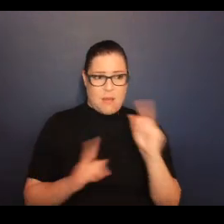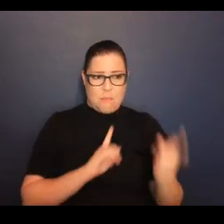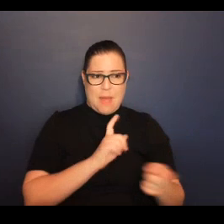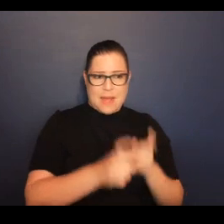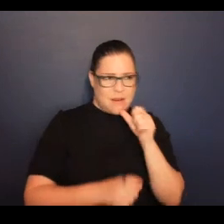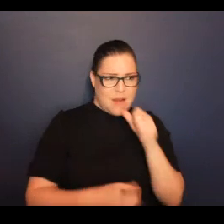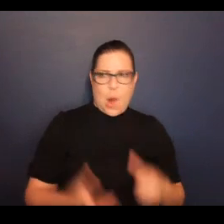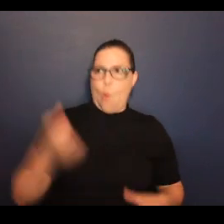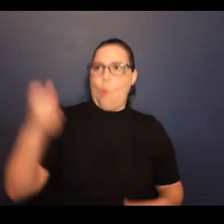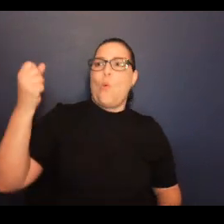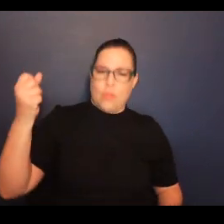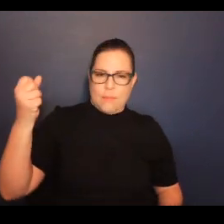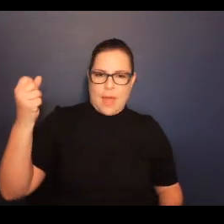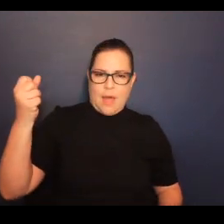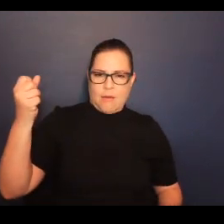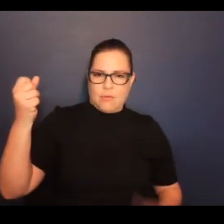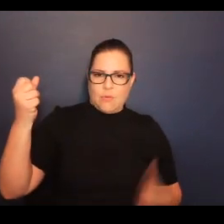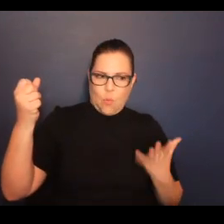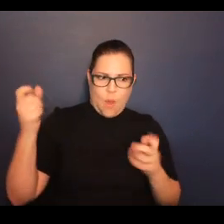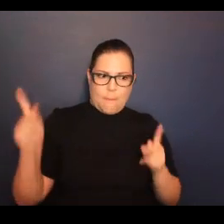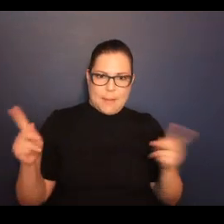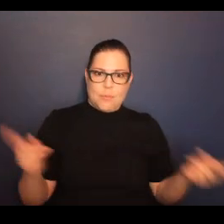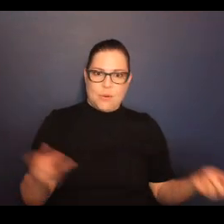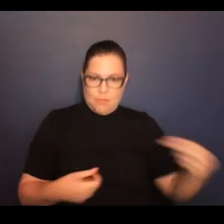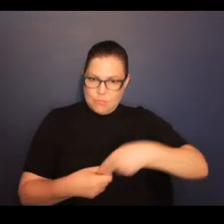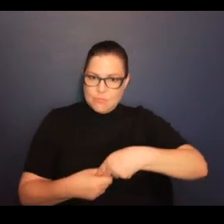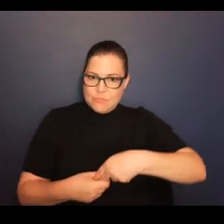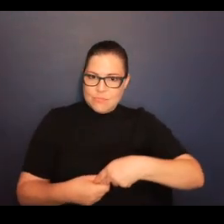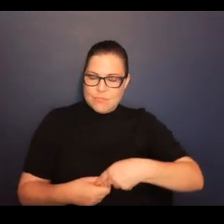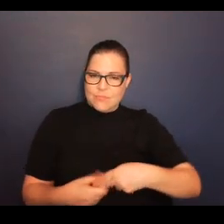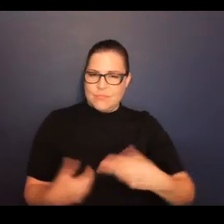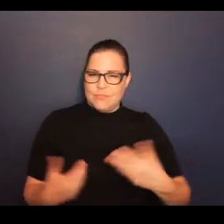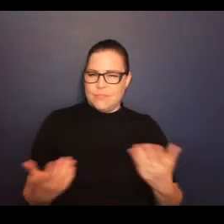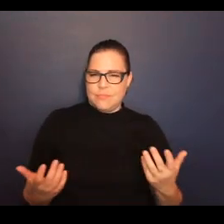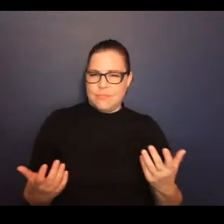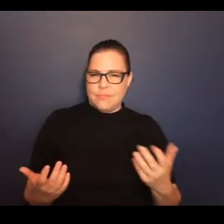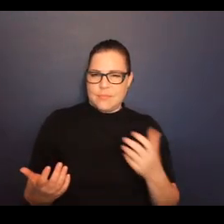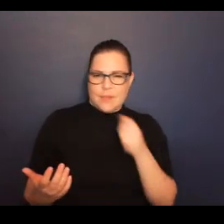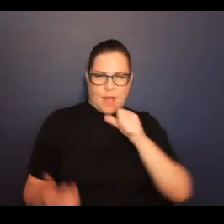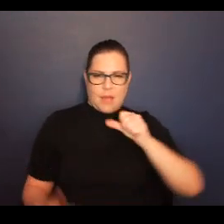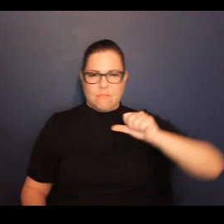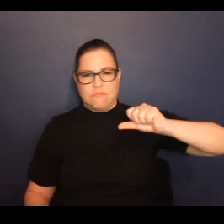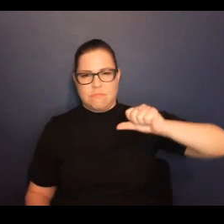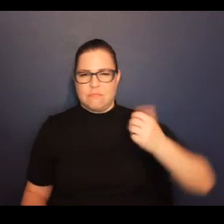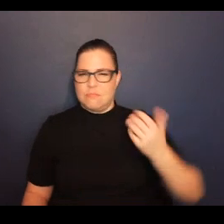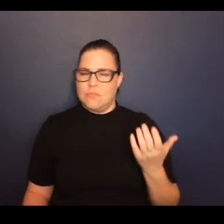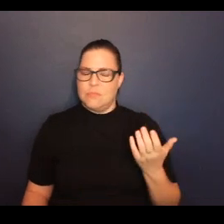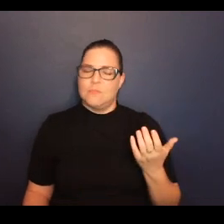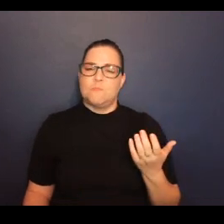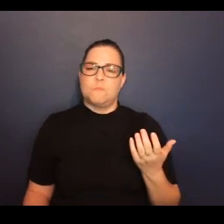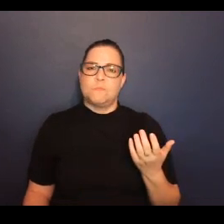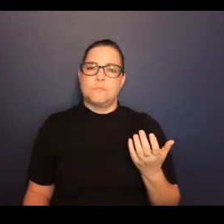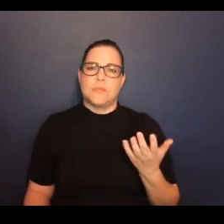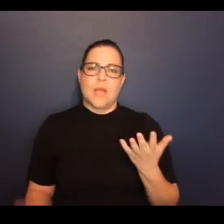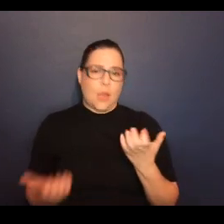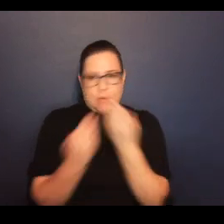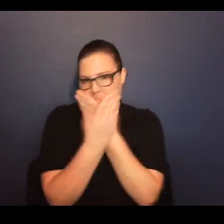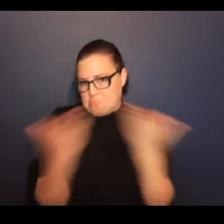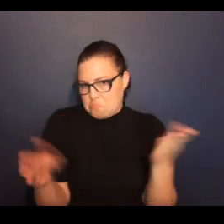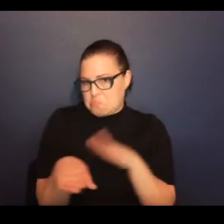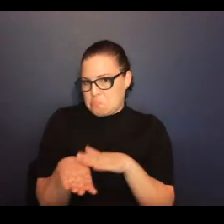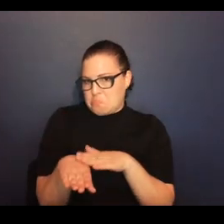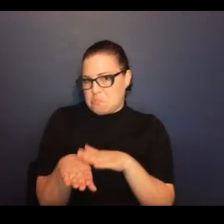them from Wells Landing. Like, we want to get people in the units, not get them in. So I want to bring that to y'all